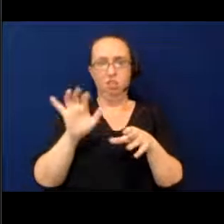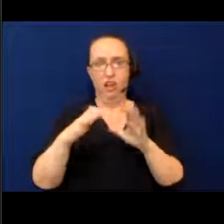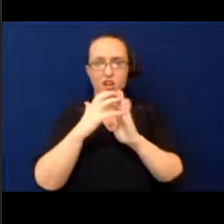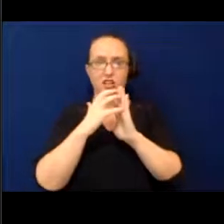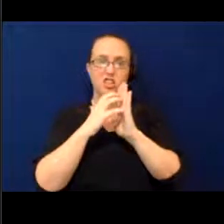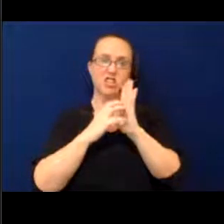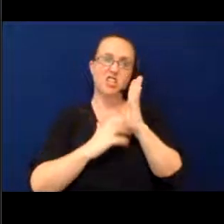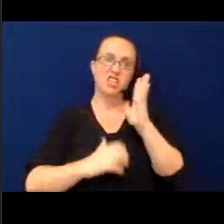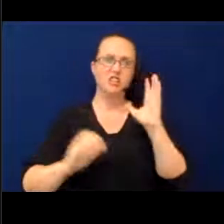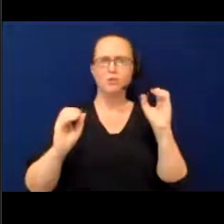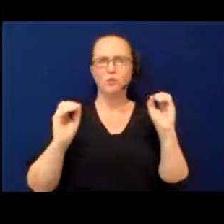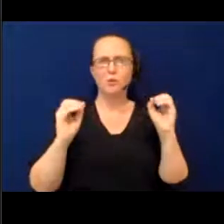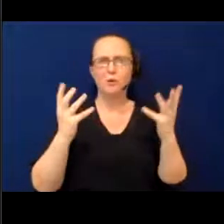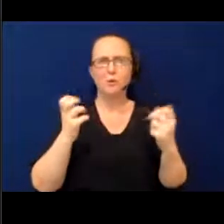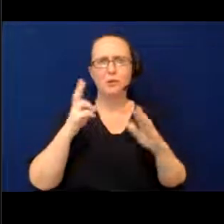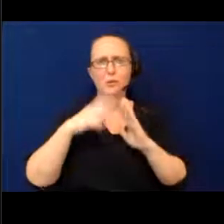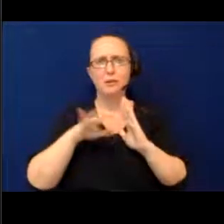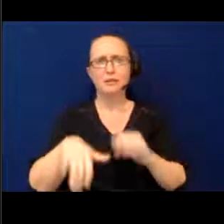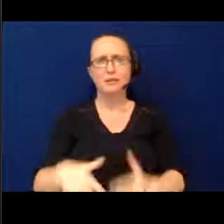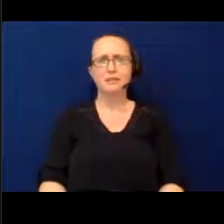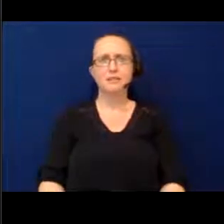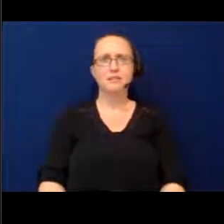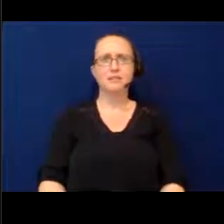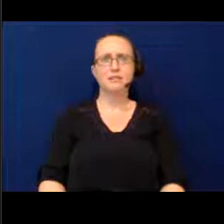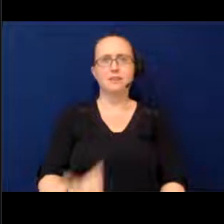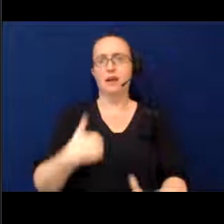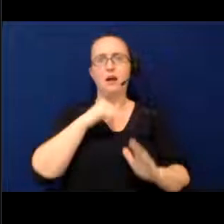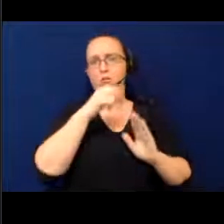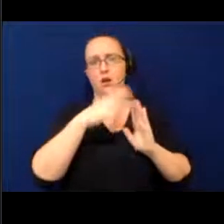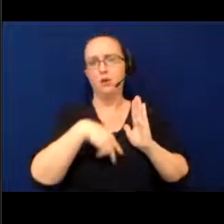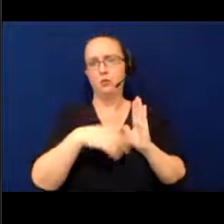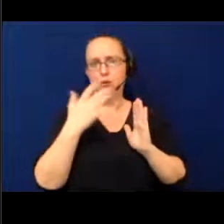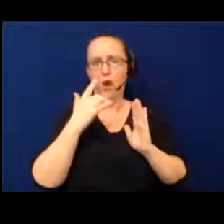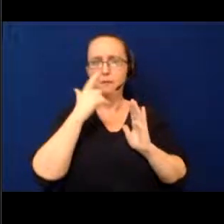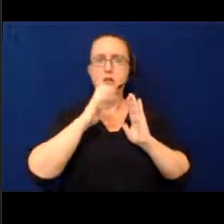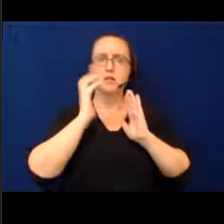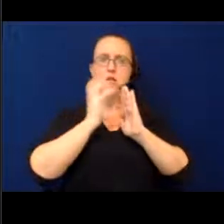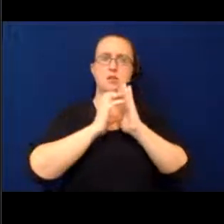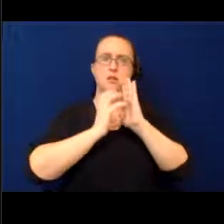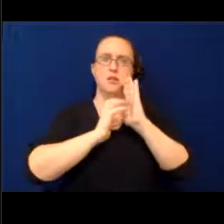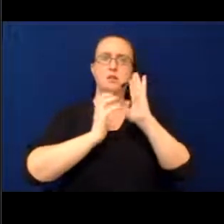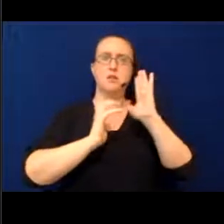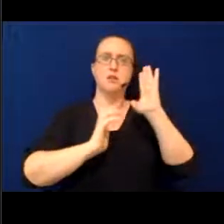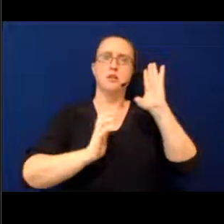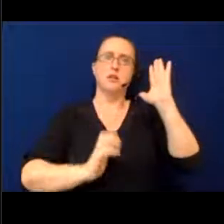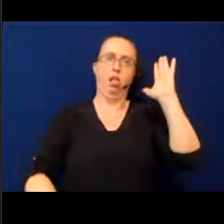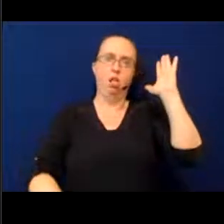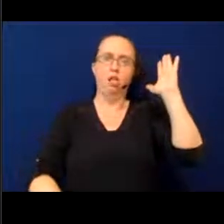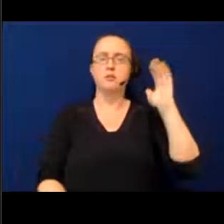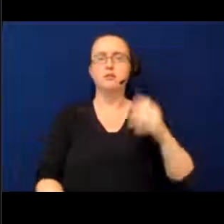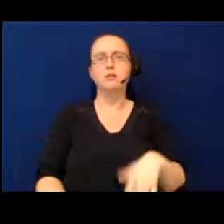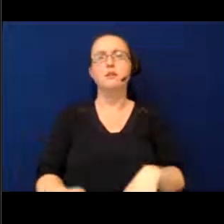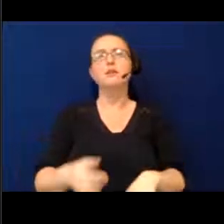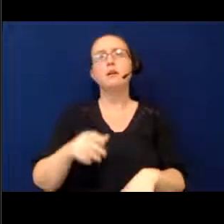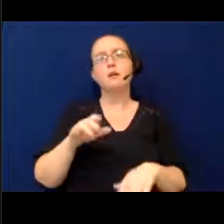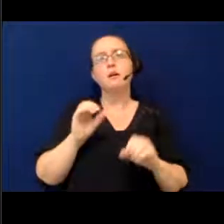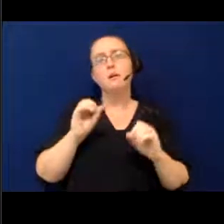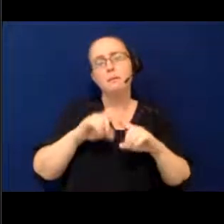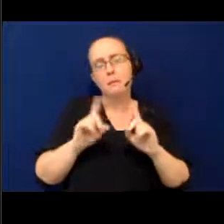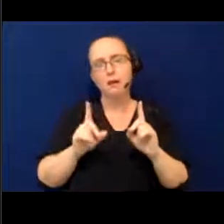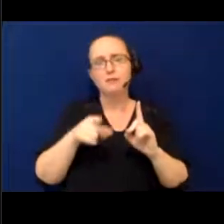Nobody wants to read materials like this. I'm not going to read this because it goes way off the page. But basically,